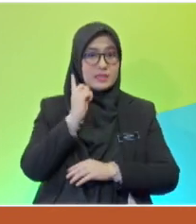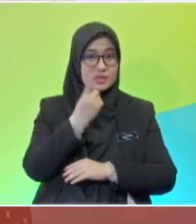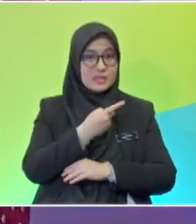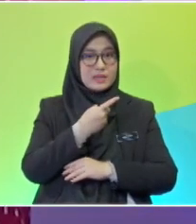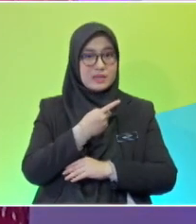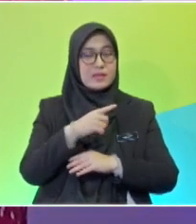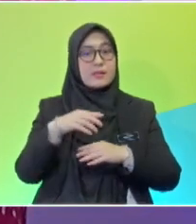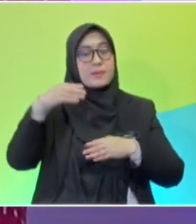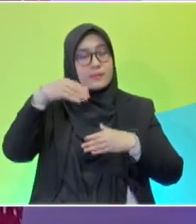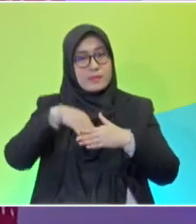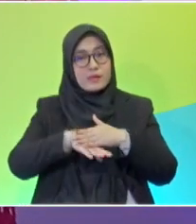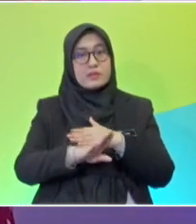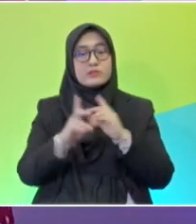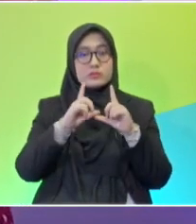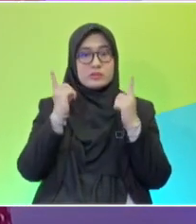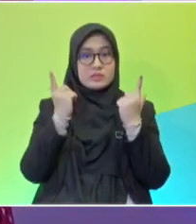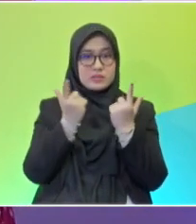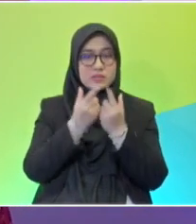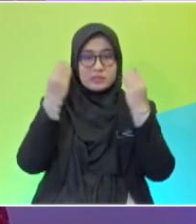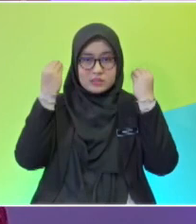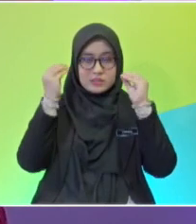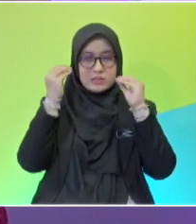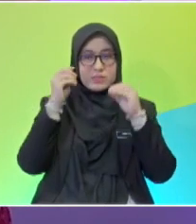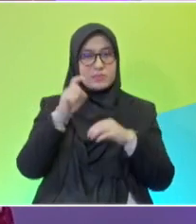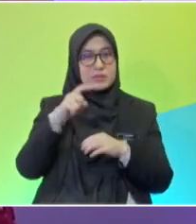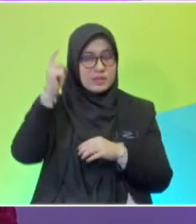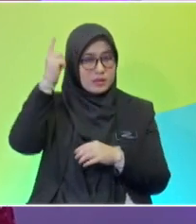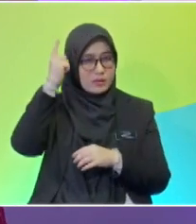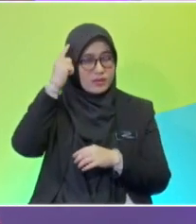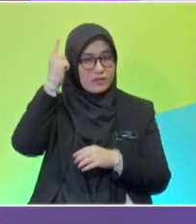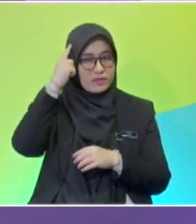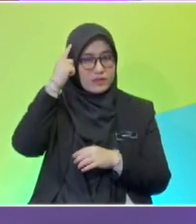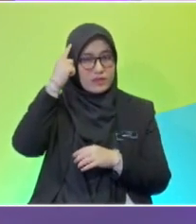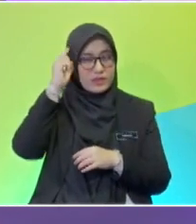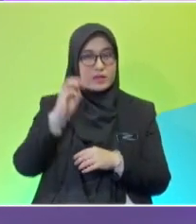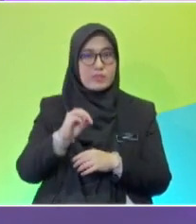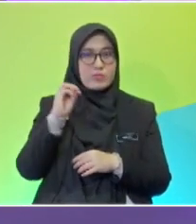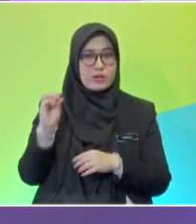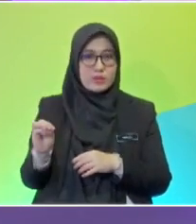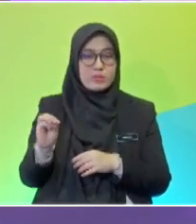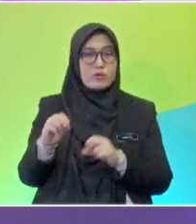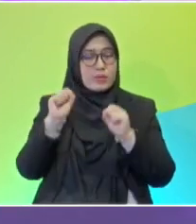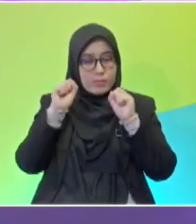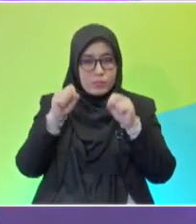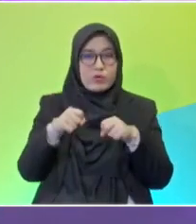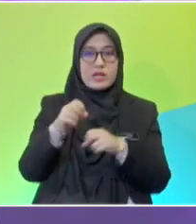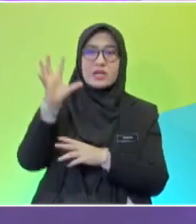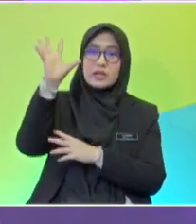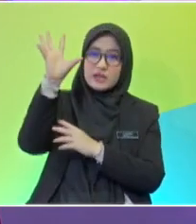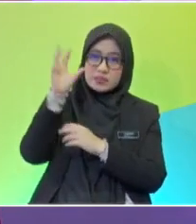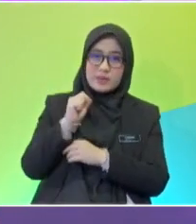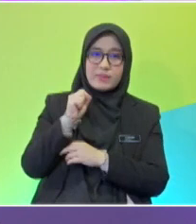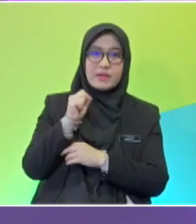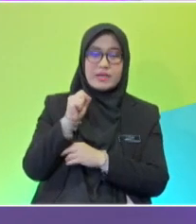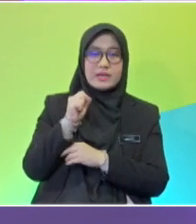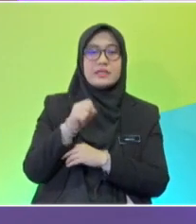teachers should be thinking of, is my pupil understanding this? Are my pupils going to be able to achieve the objectives at the end of the